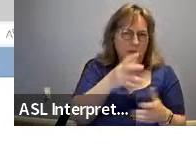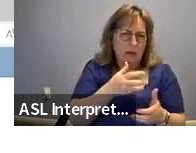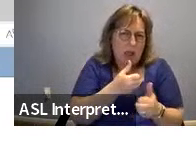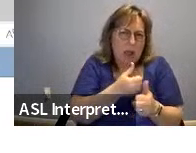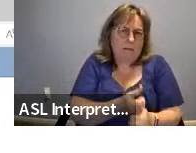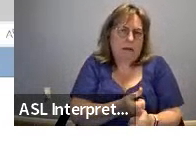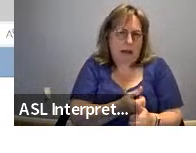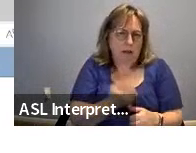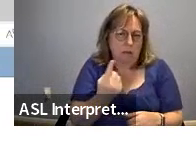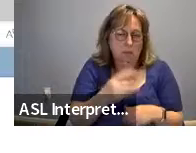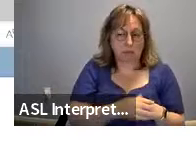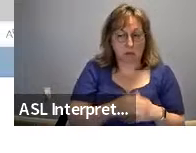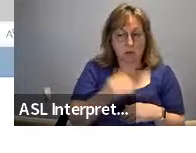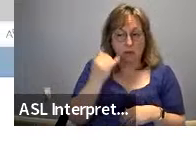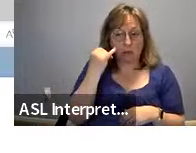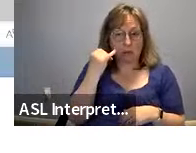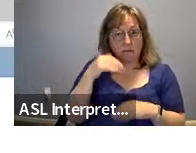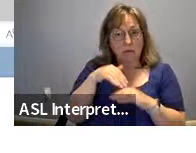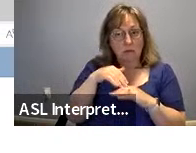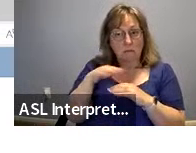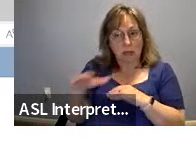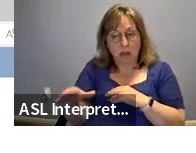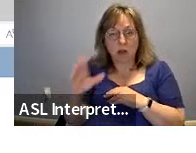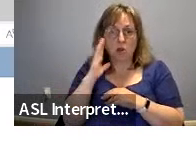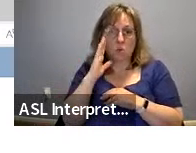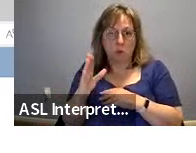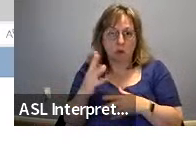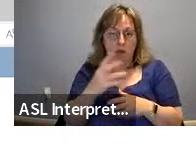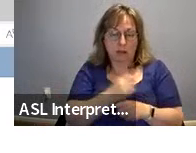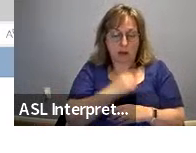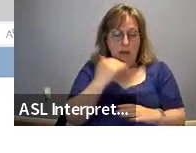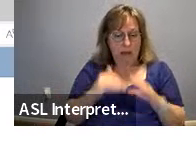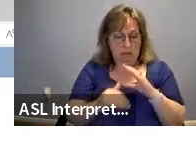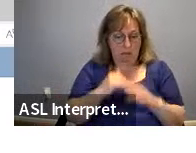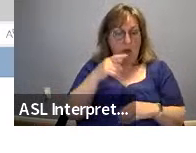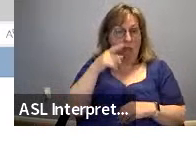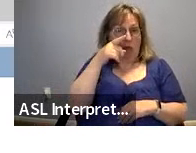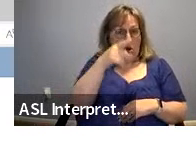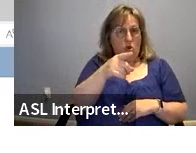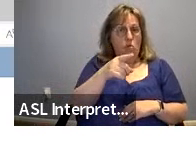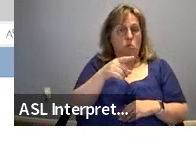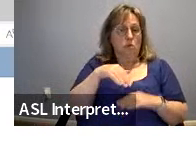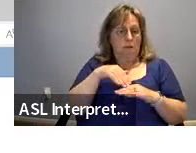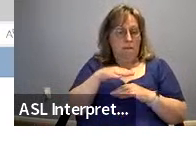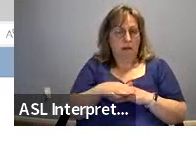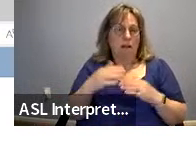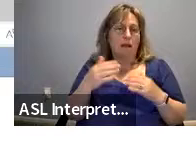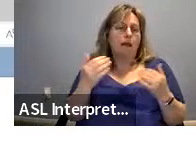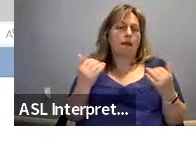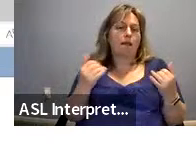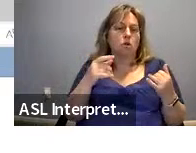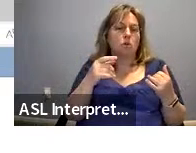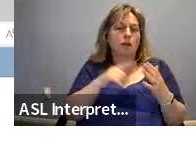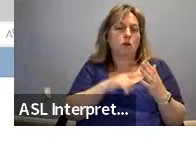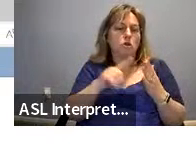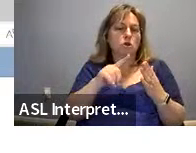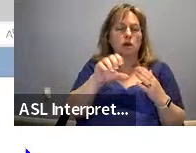submitted. And you can also see the status of it in this view right here.